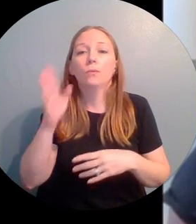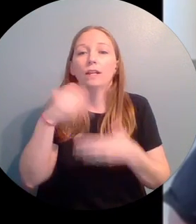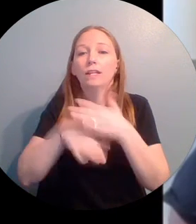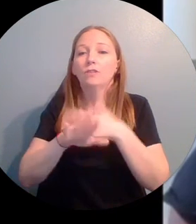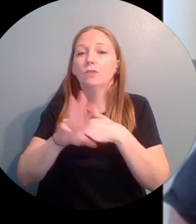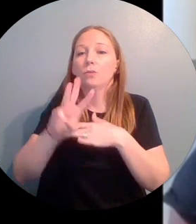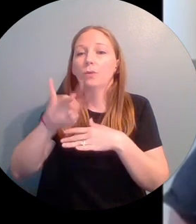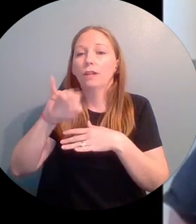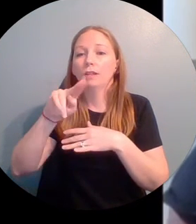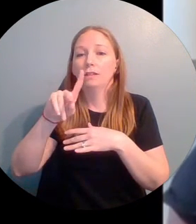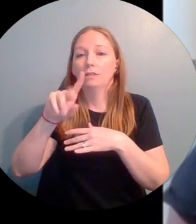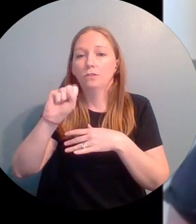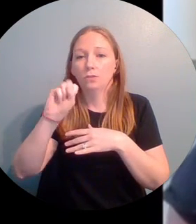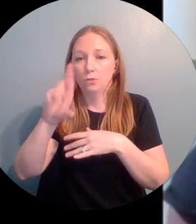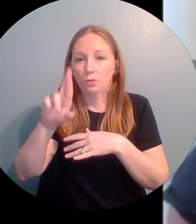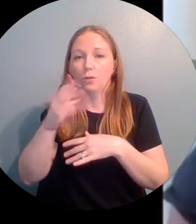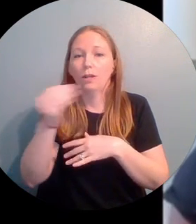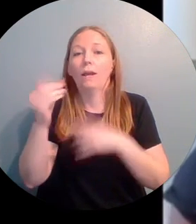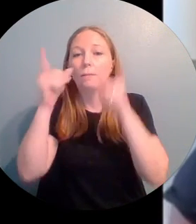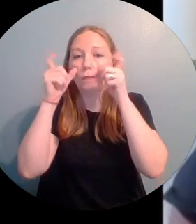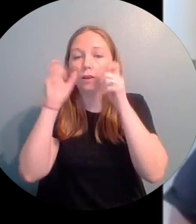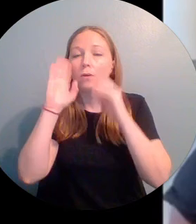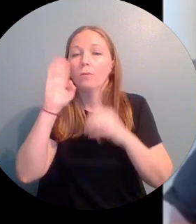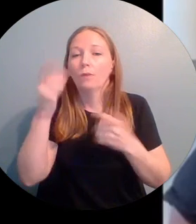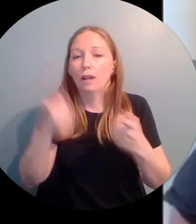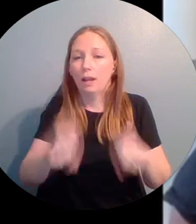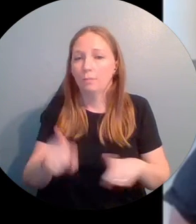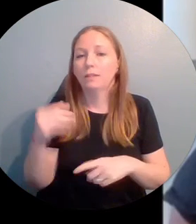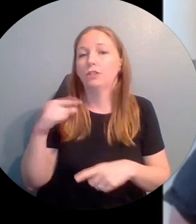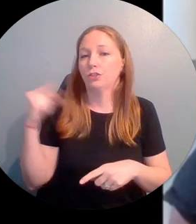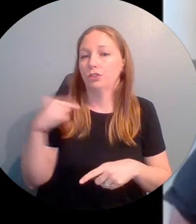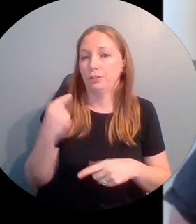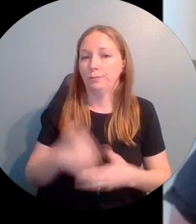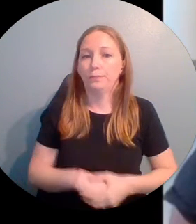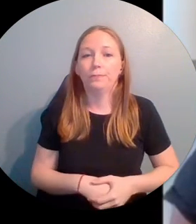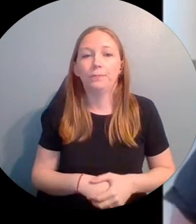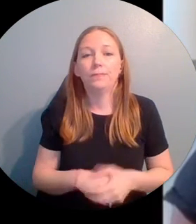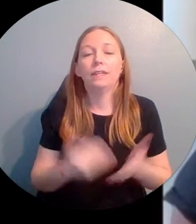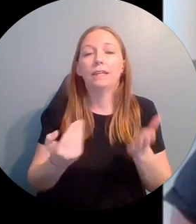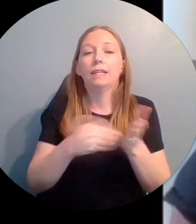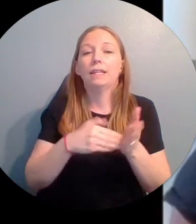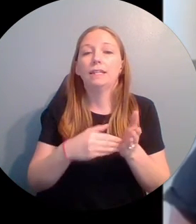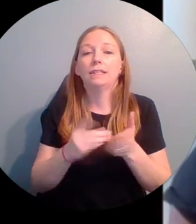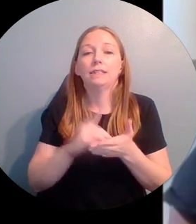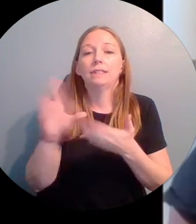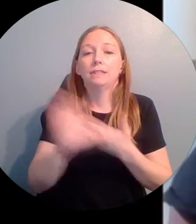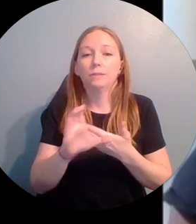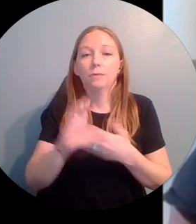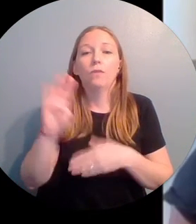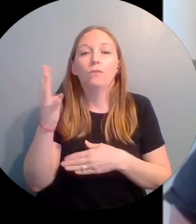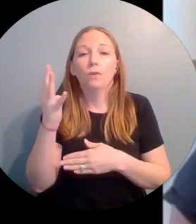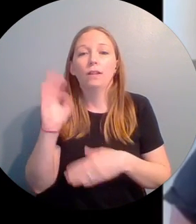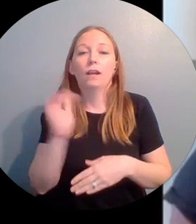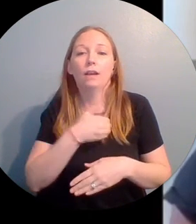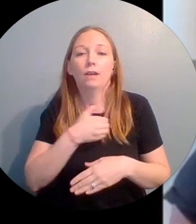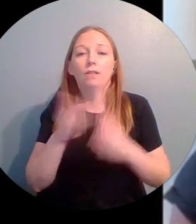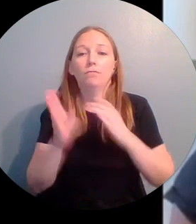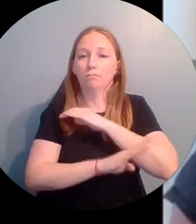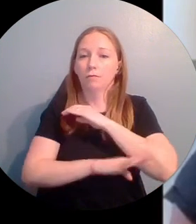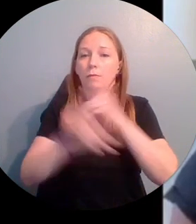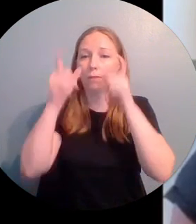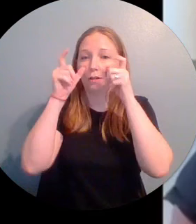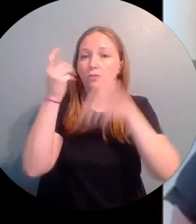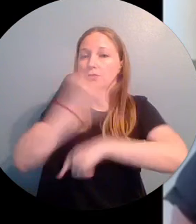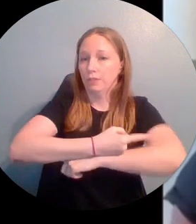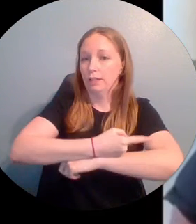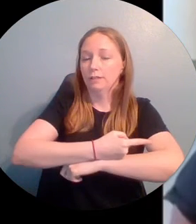life takes practice. Gratitude is about focusing on what is good in our lives. Being thankful for all the things we